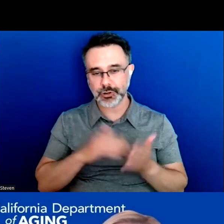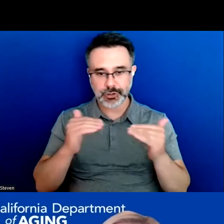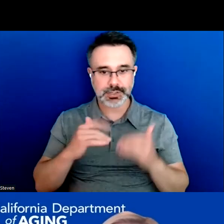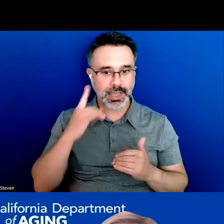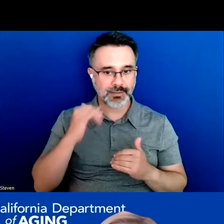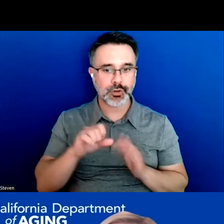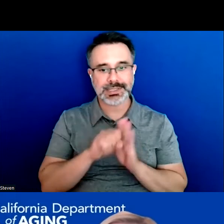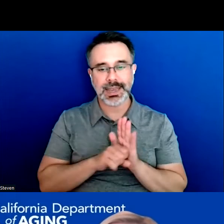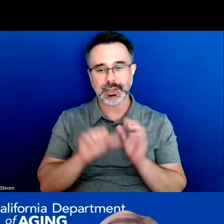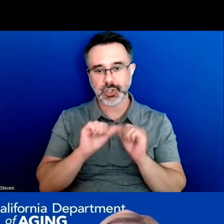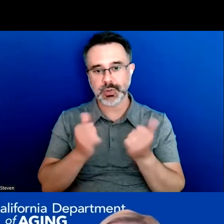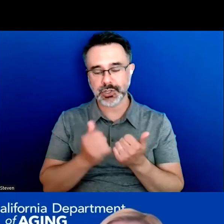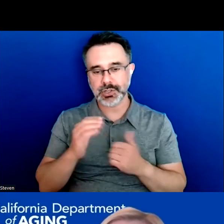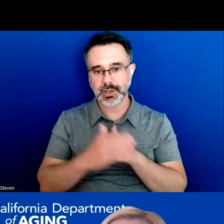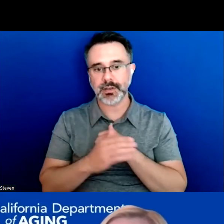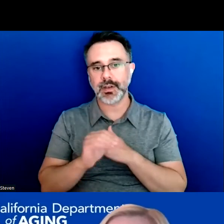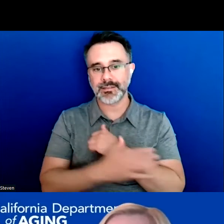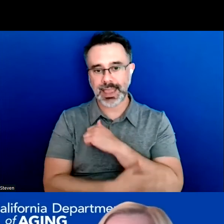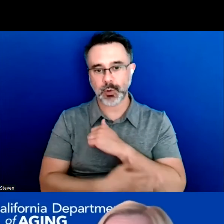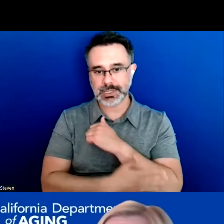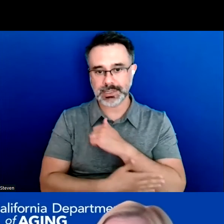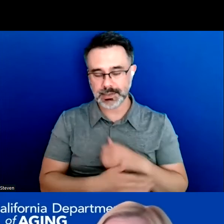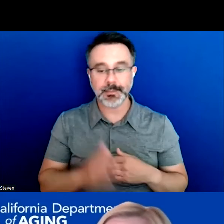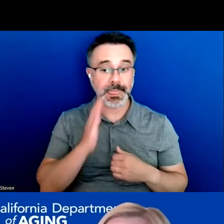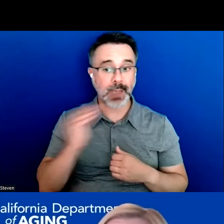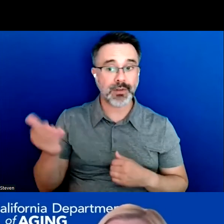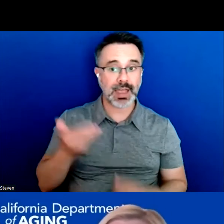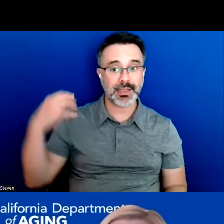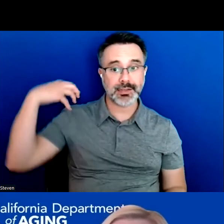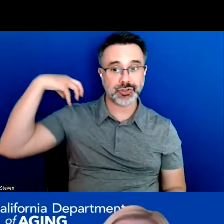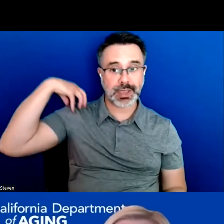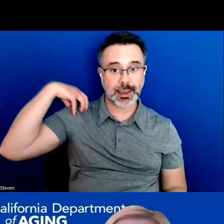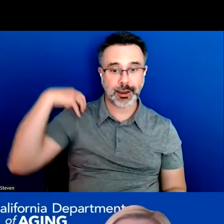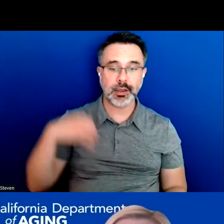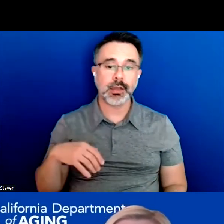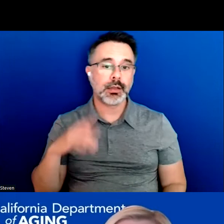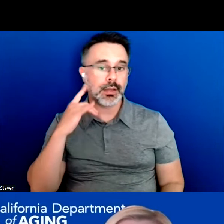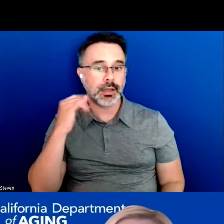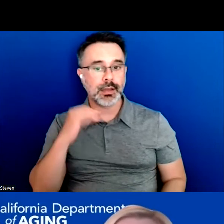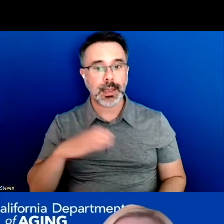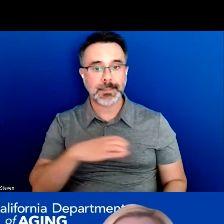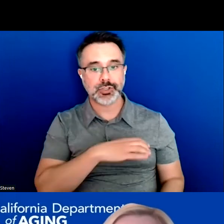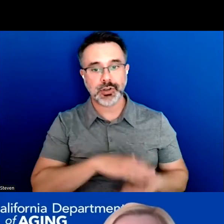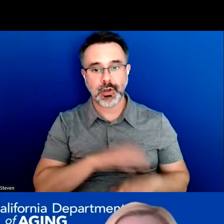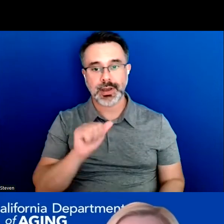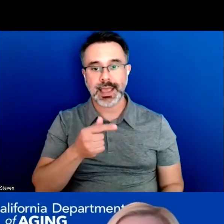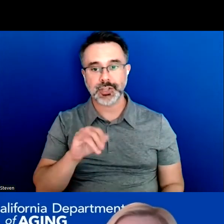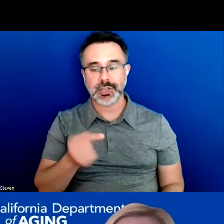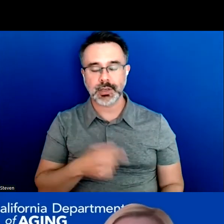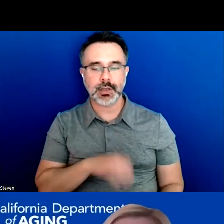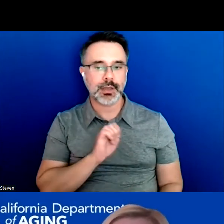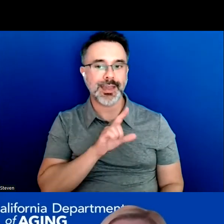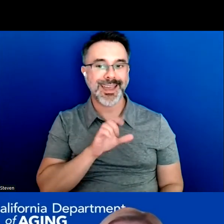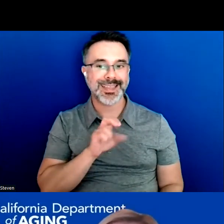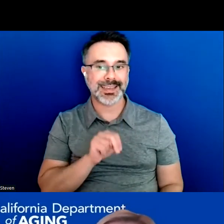Counties. So I'm going to invite the chair of the California Commission on Aging, Ellen Schmeeding, to kick